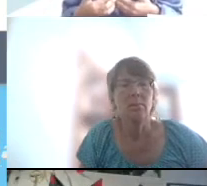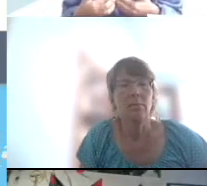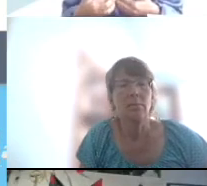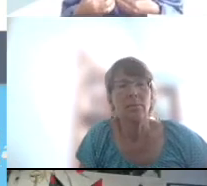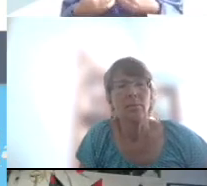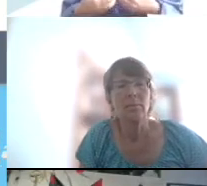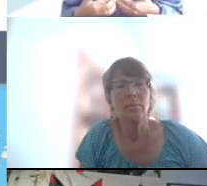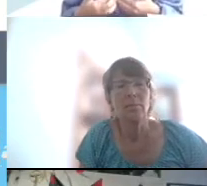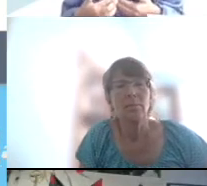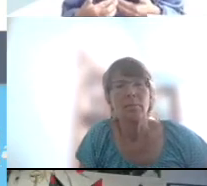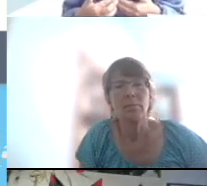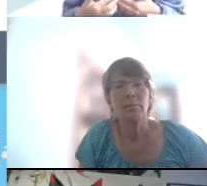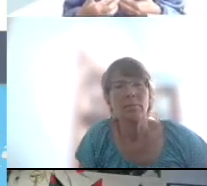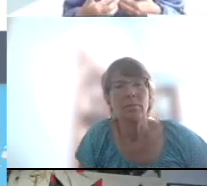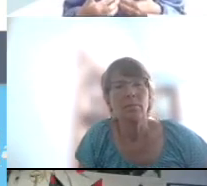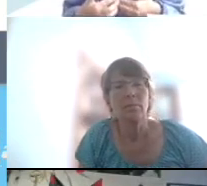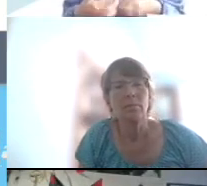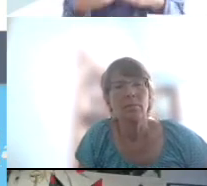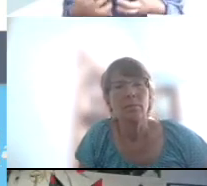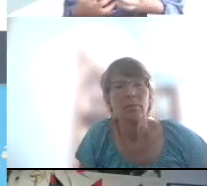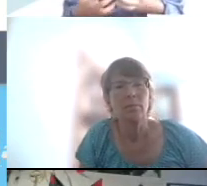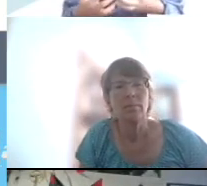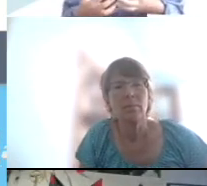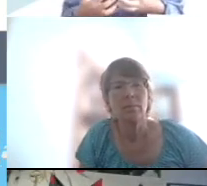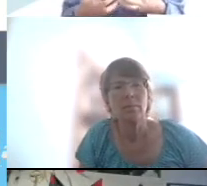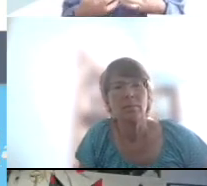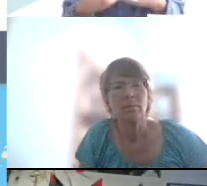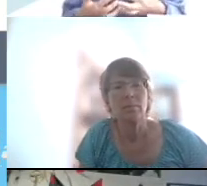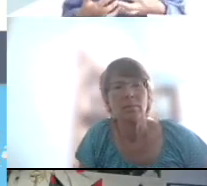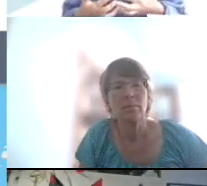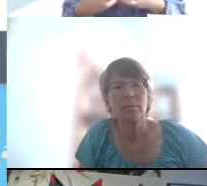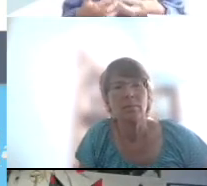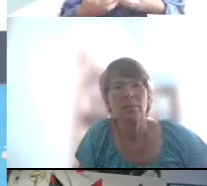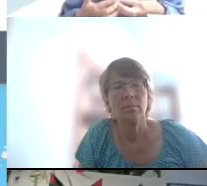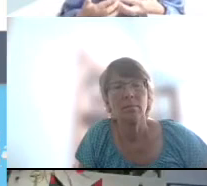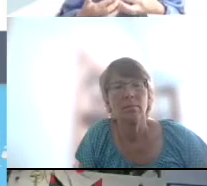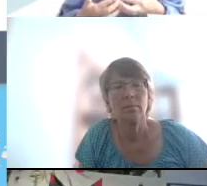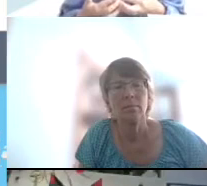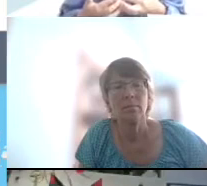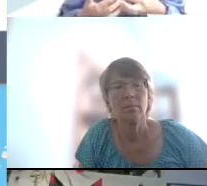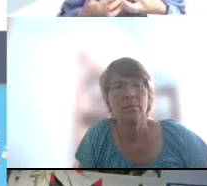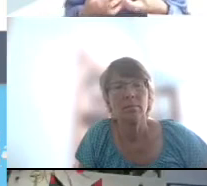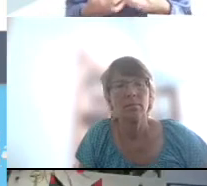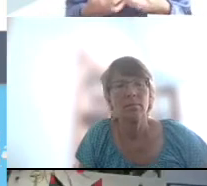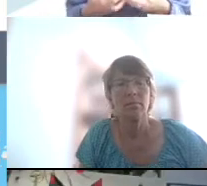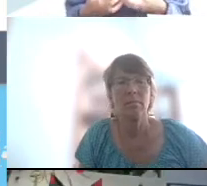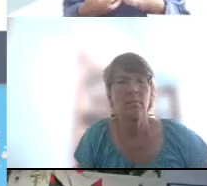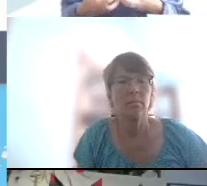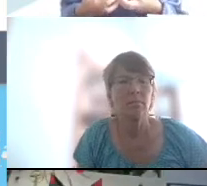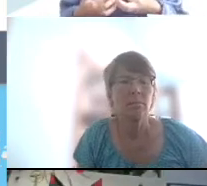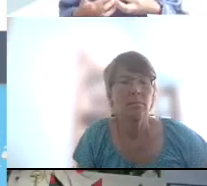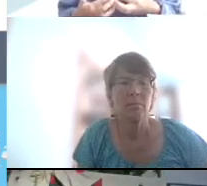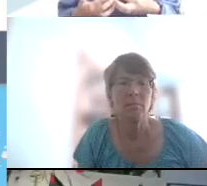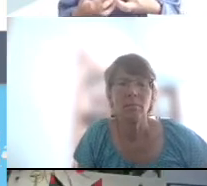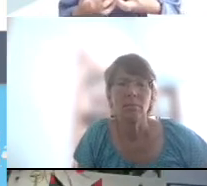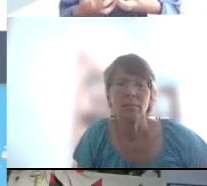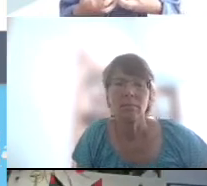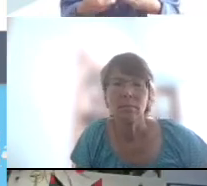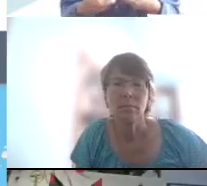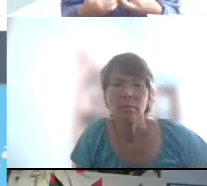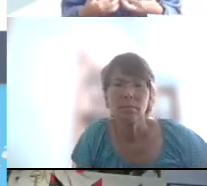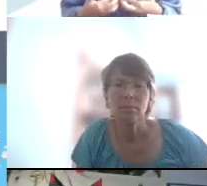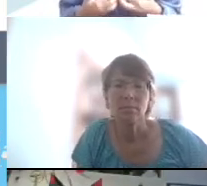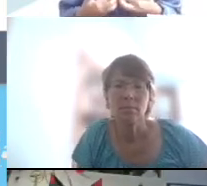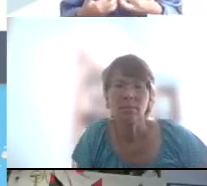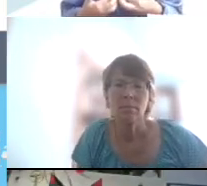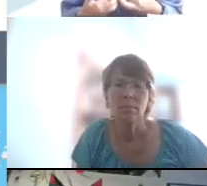First Peoples should take place within the larger context of genuine and ongoing work to forge real understanding